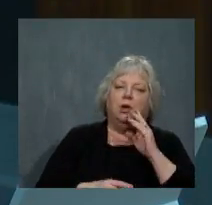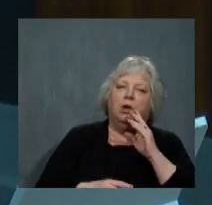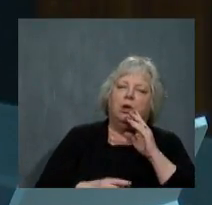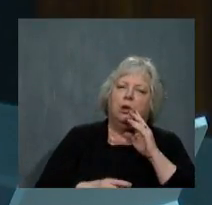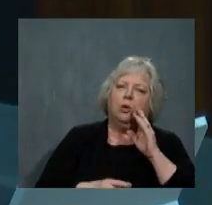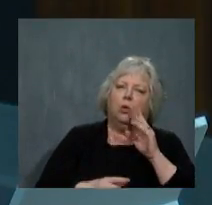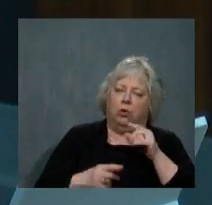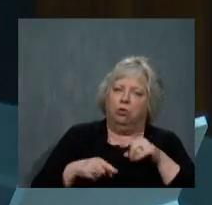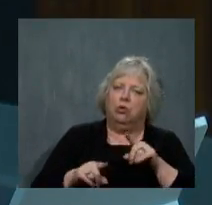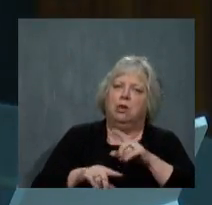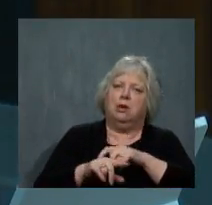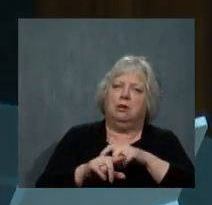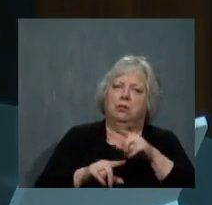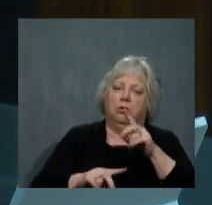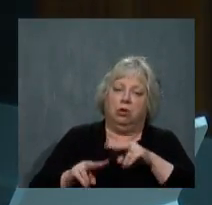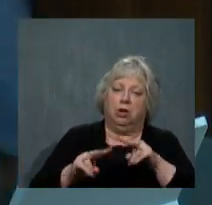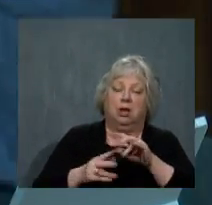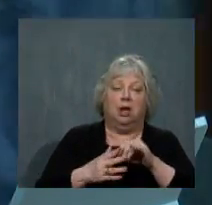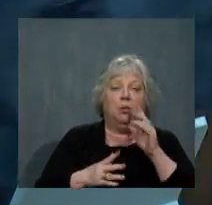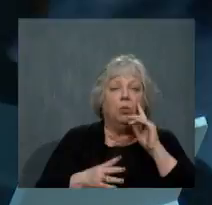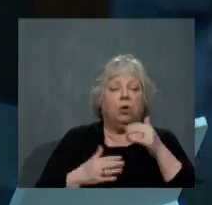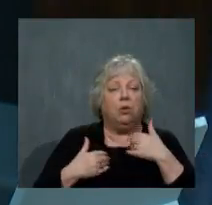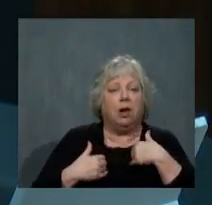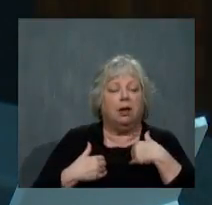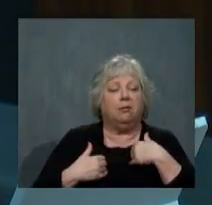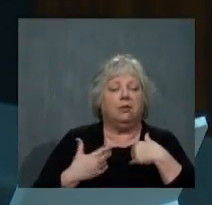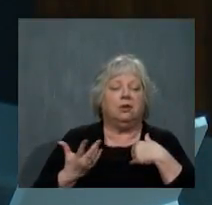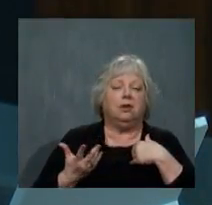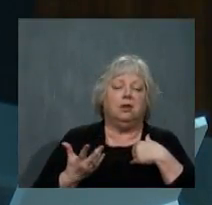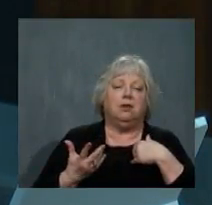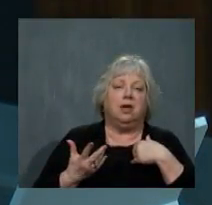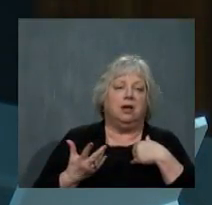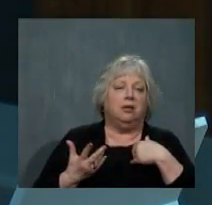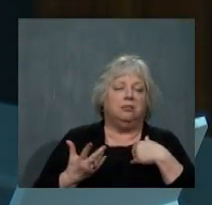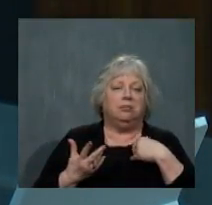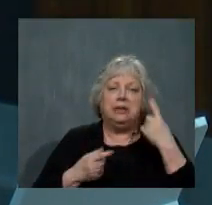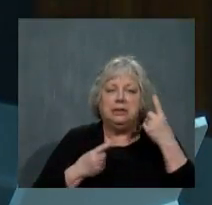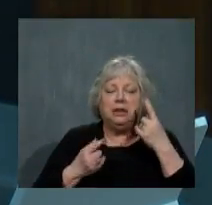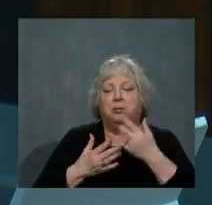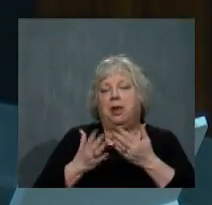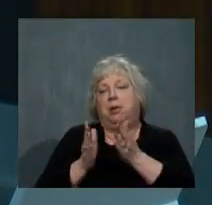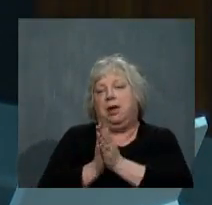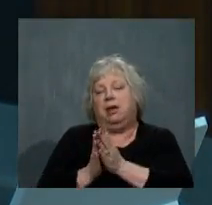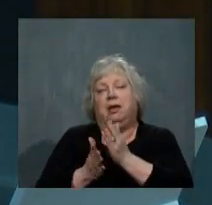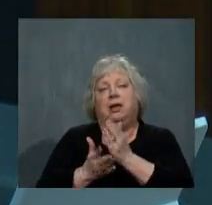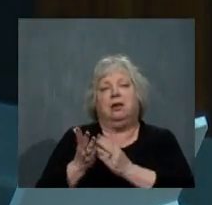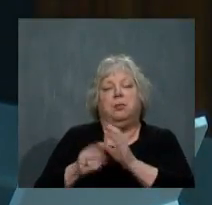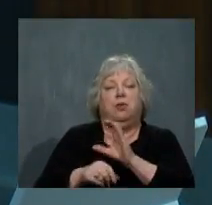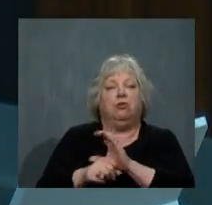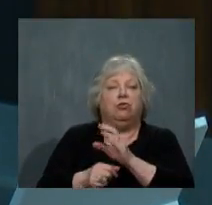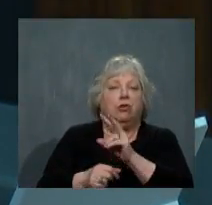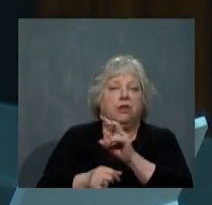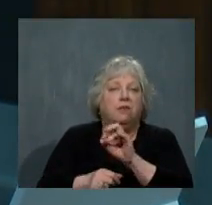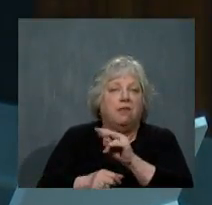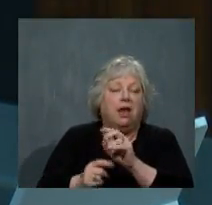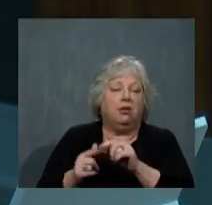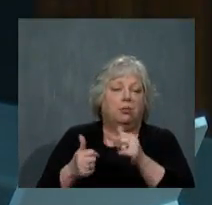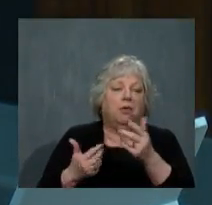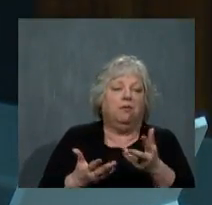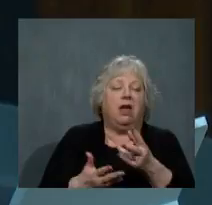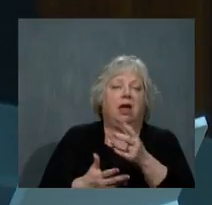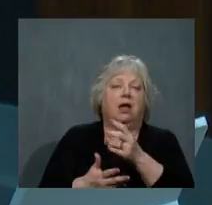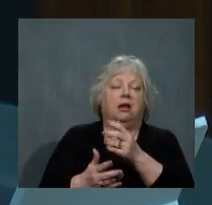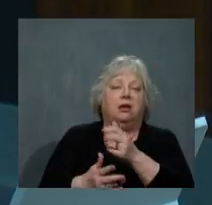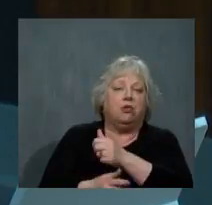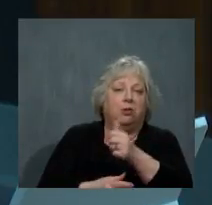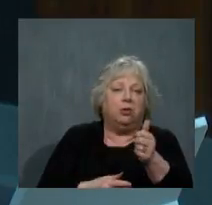at this, of having some of the church vans in Southwest Little Rock and in West Little Rock to provide van services to the facility